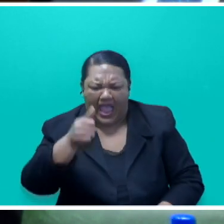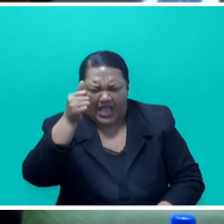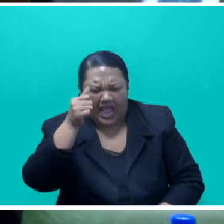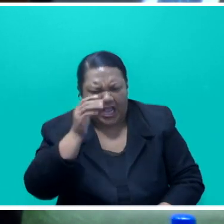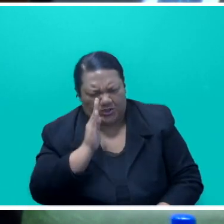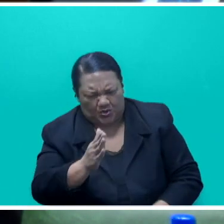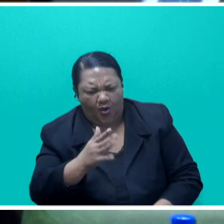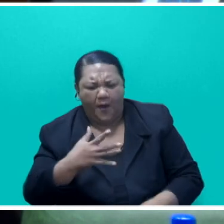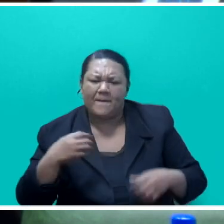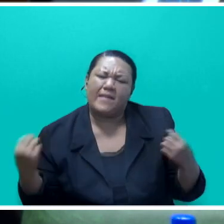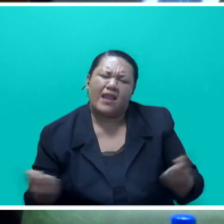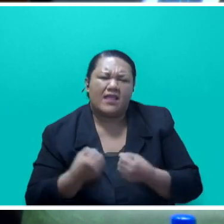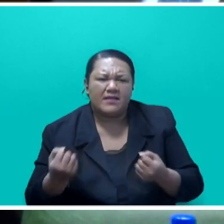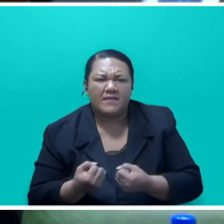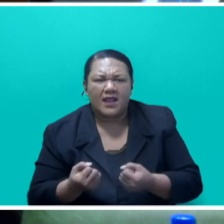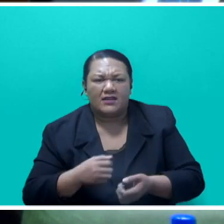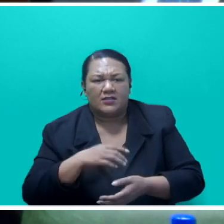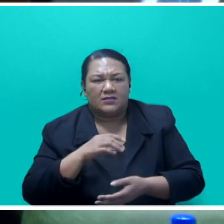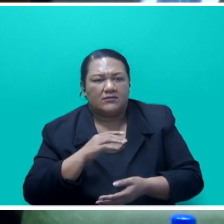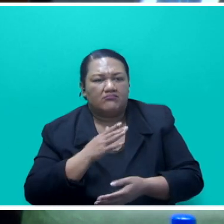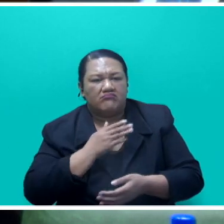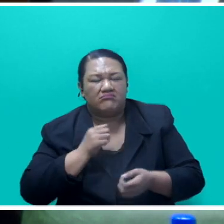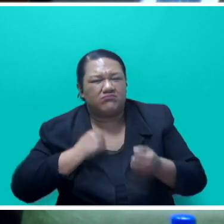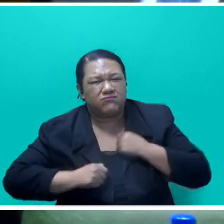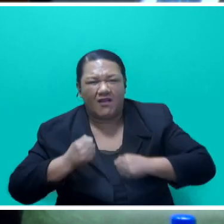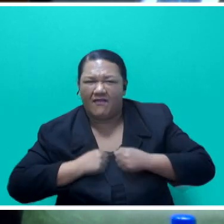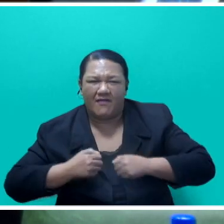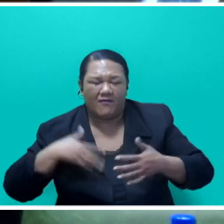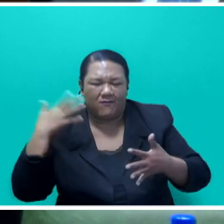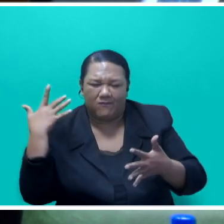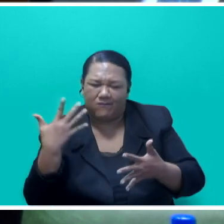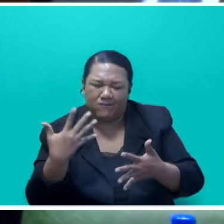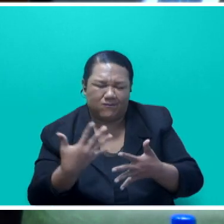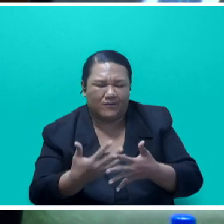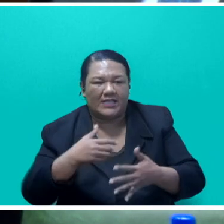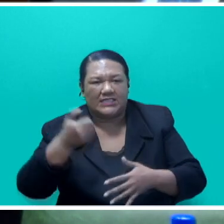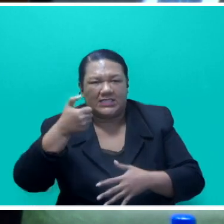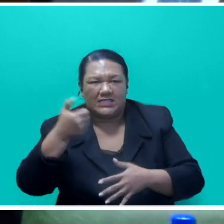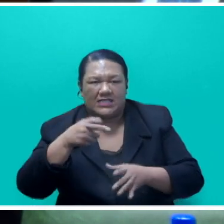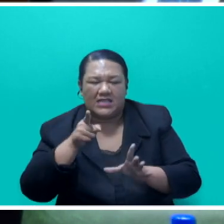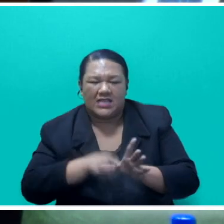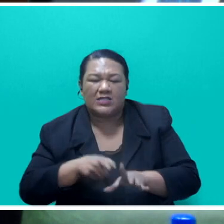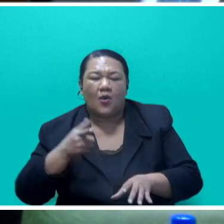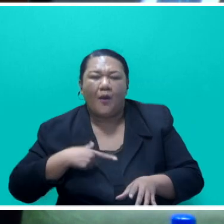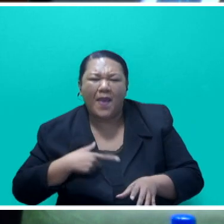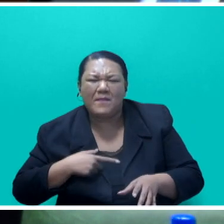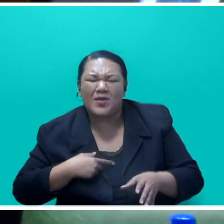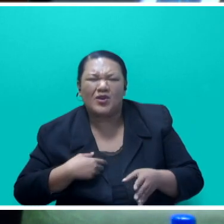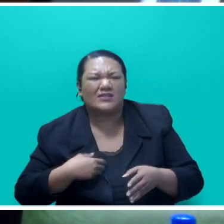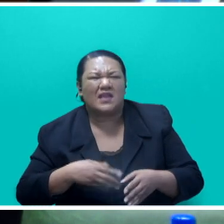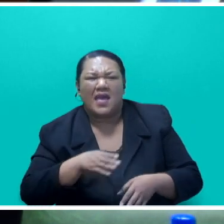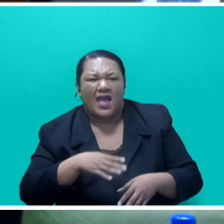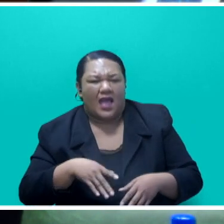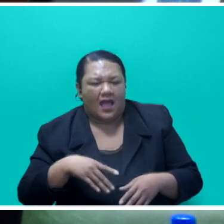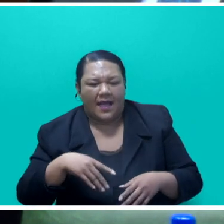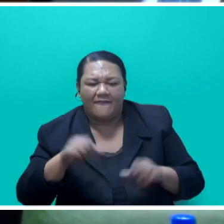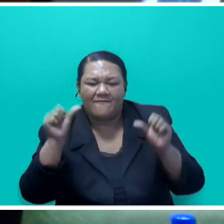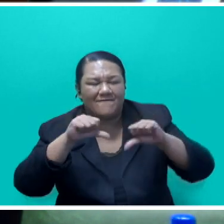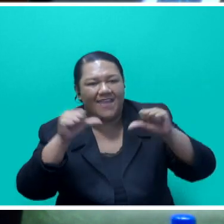Not only has he demeaned himself personally, but also called into question the integrity of the head of